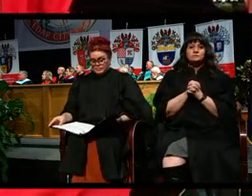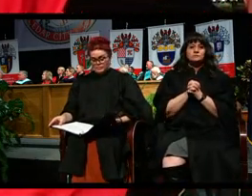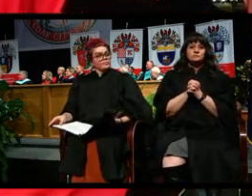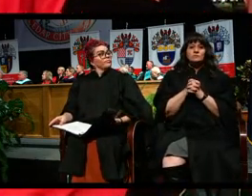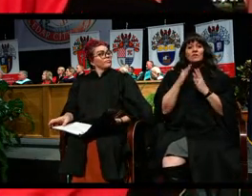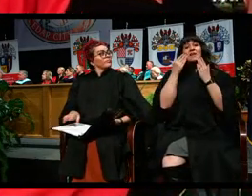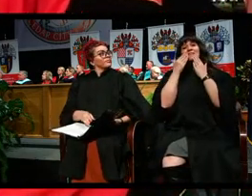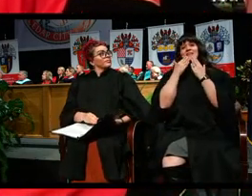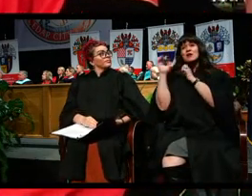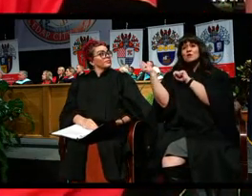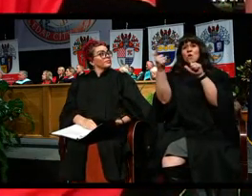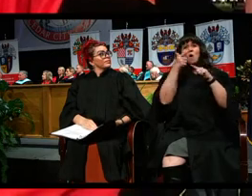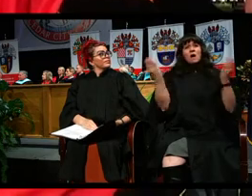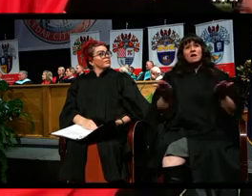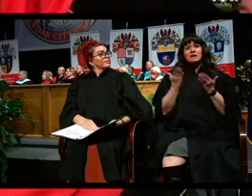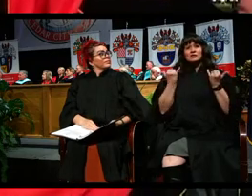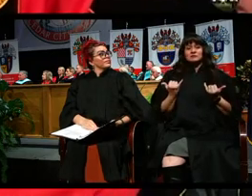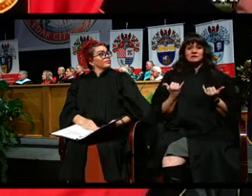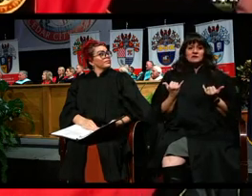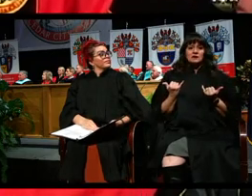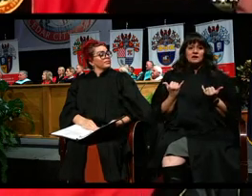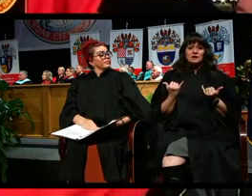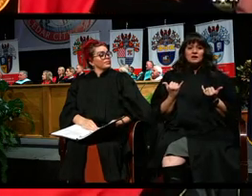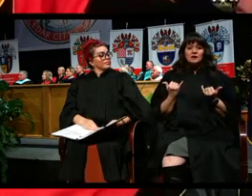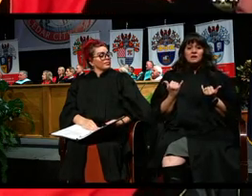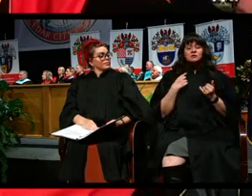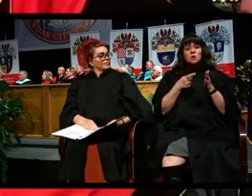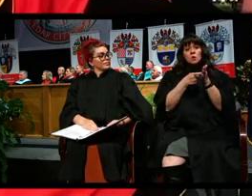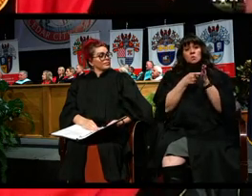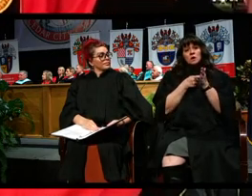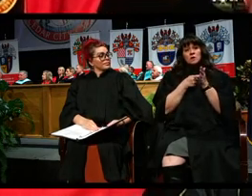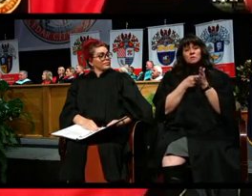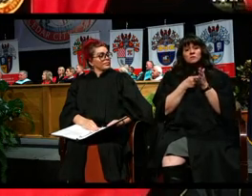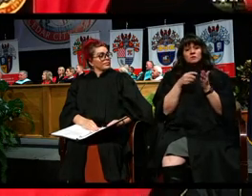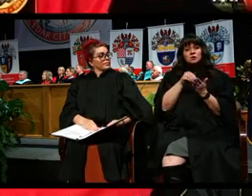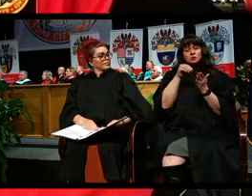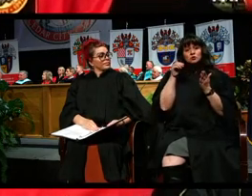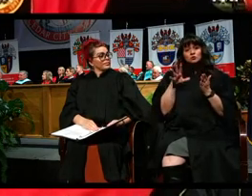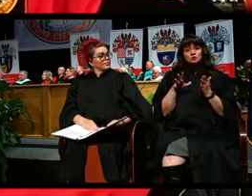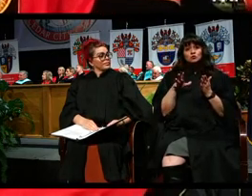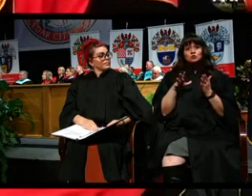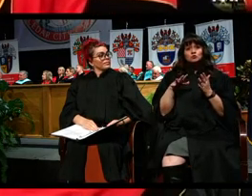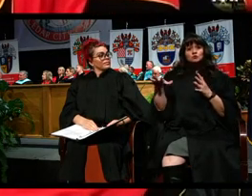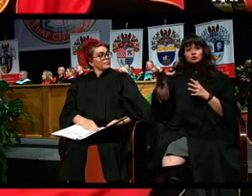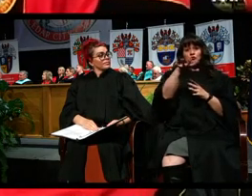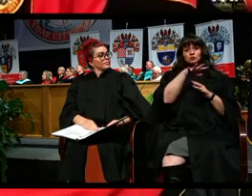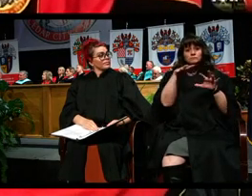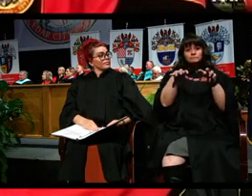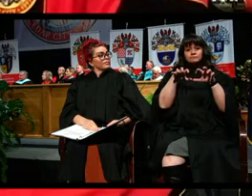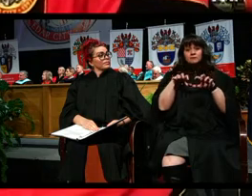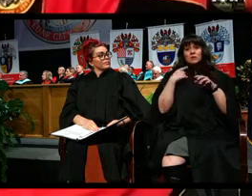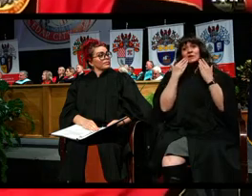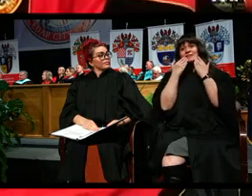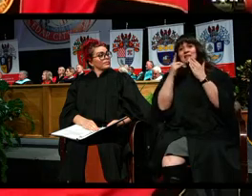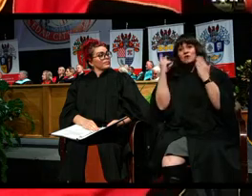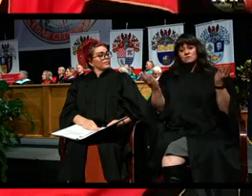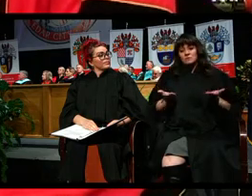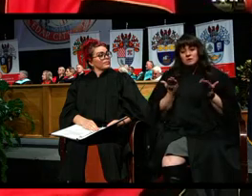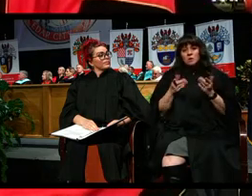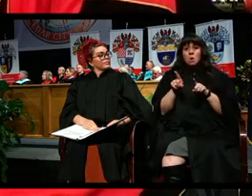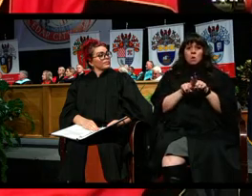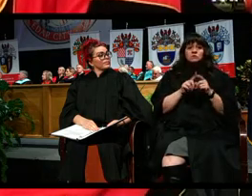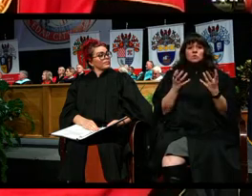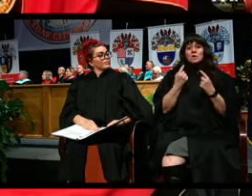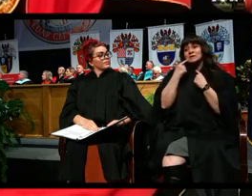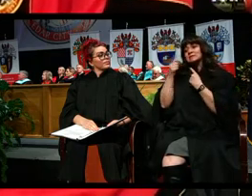Thank you all for being here today. On behalf of the student body, we want to say thank you for being here. We also want to tell